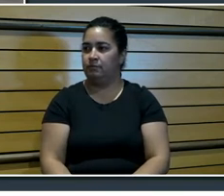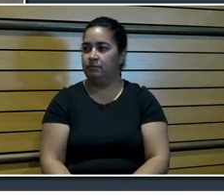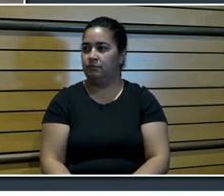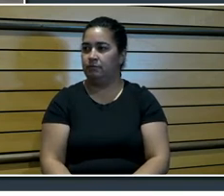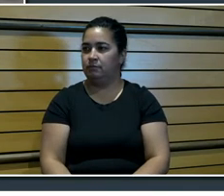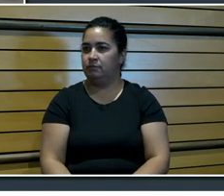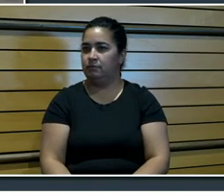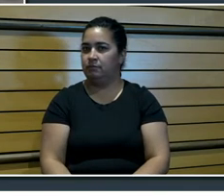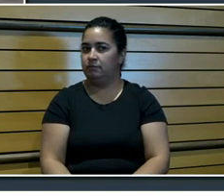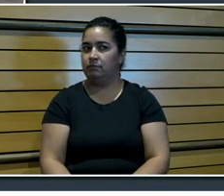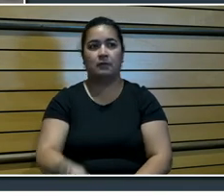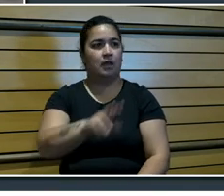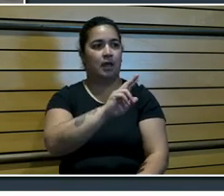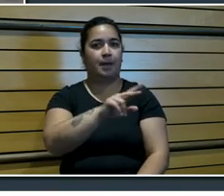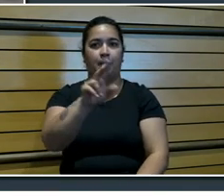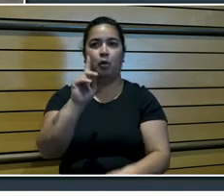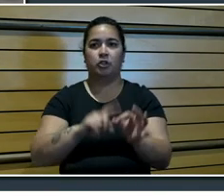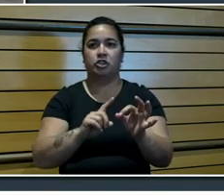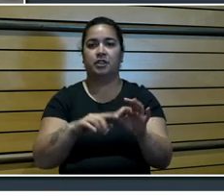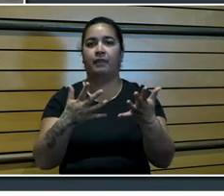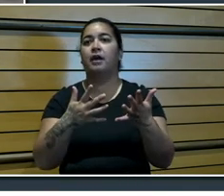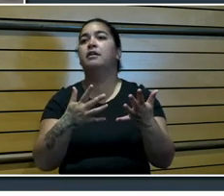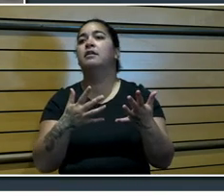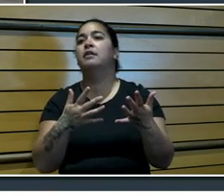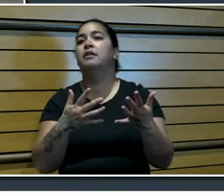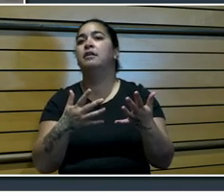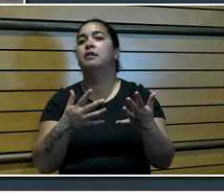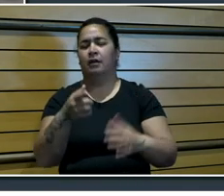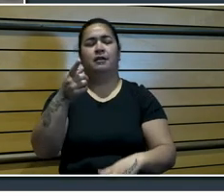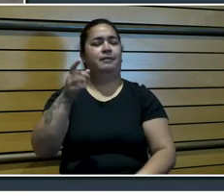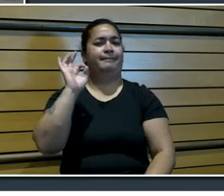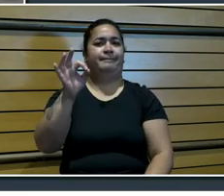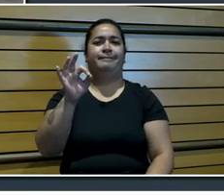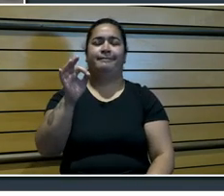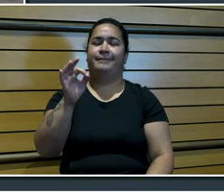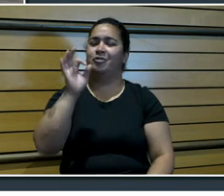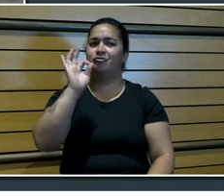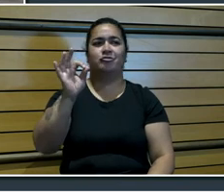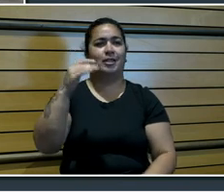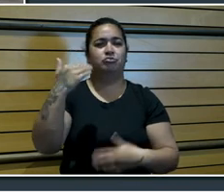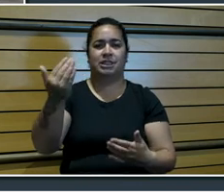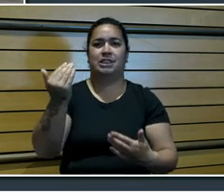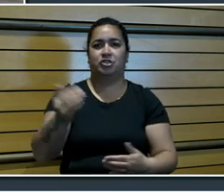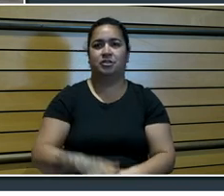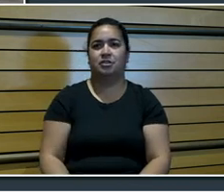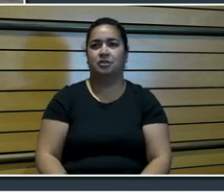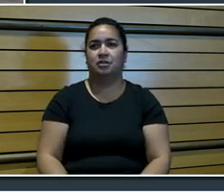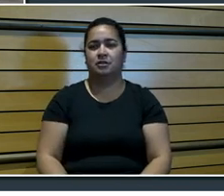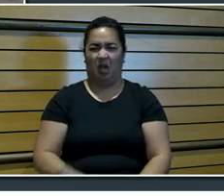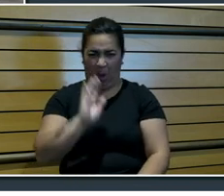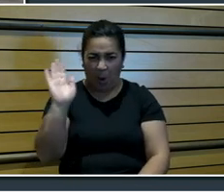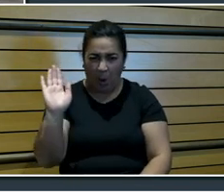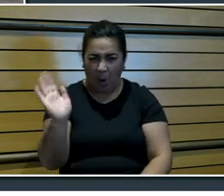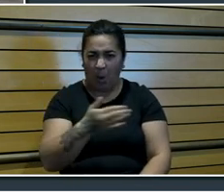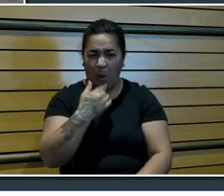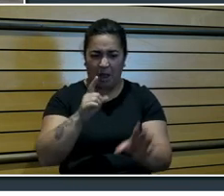Yeah. Councillor Mawson and then Councillor Crown. Yeah, great presentation, guys. It's brilliant. Question, Oh Yum. Who thought